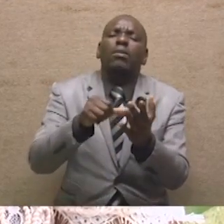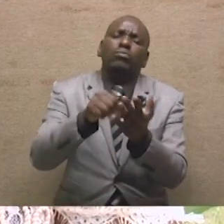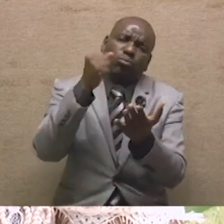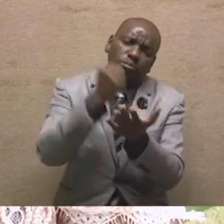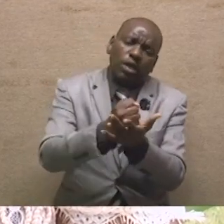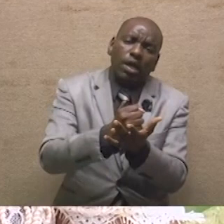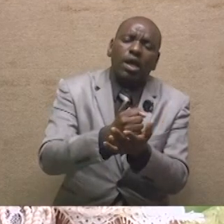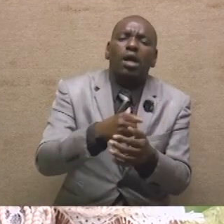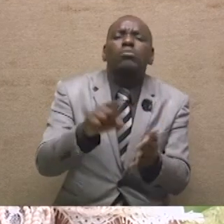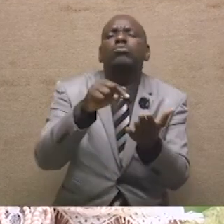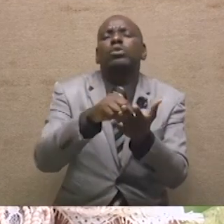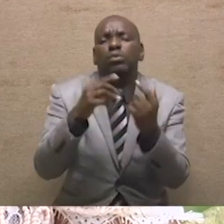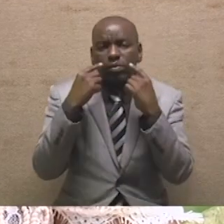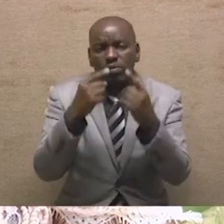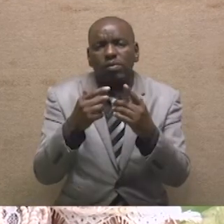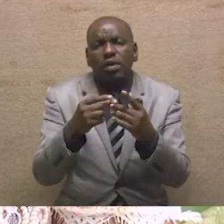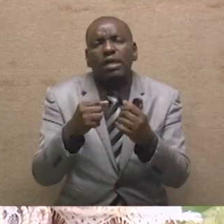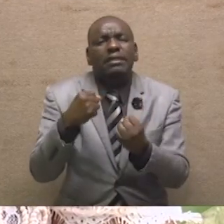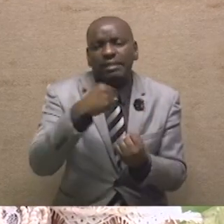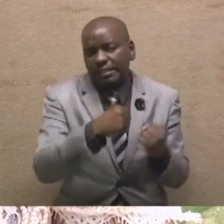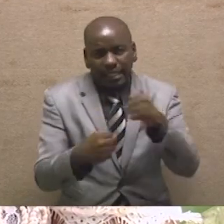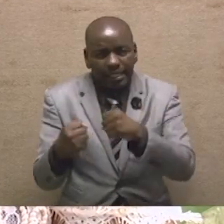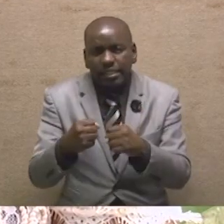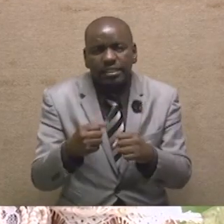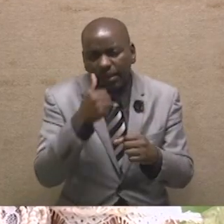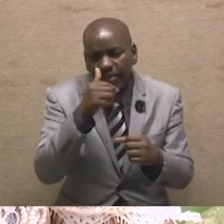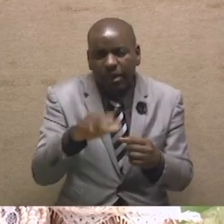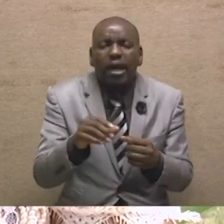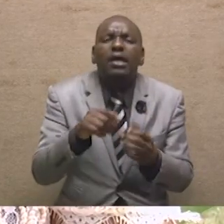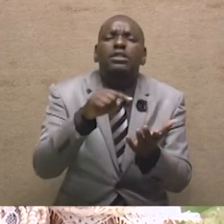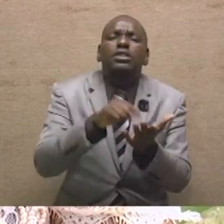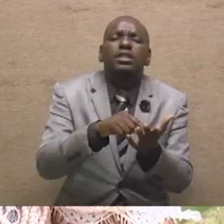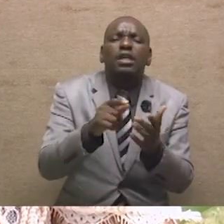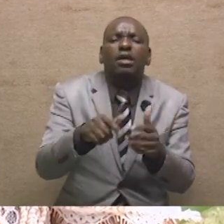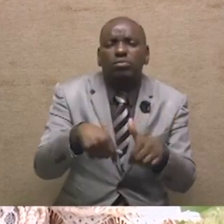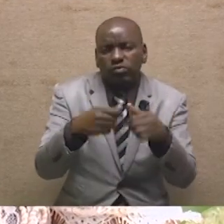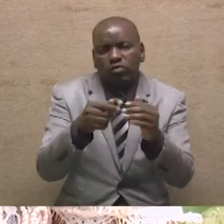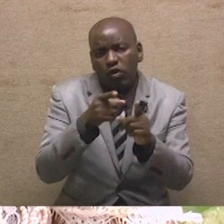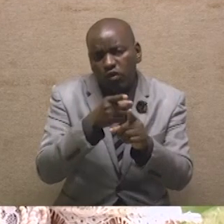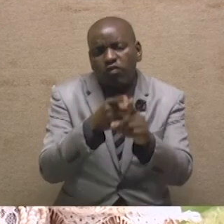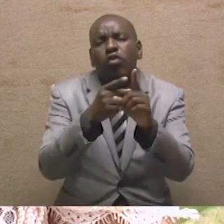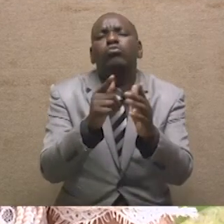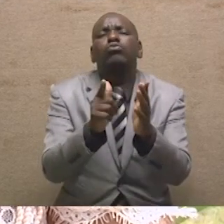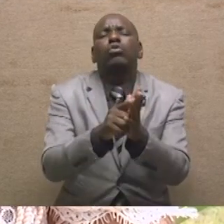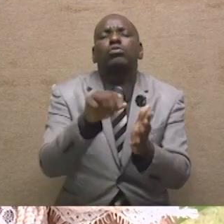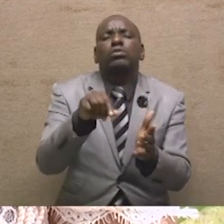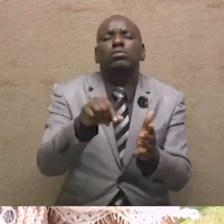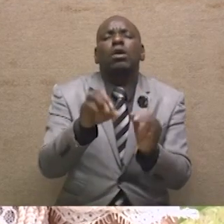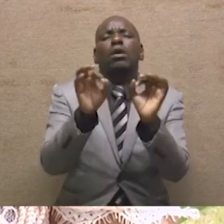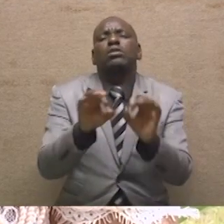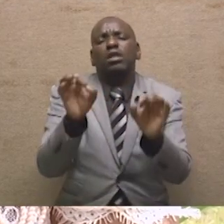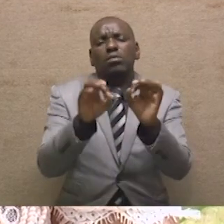a center. So this has been a hindrance for many centers if they don't fit the given criteria. So it has